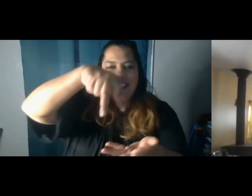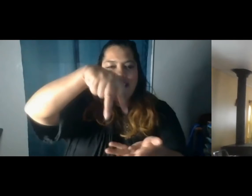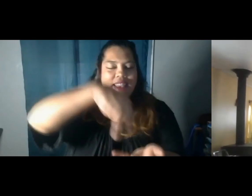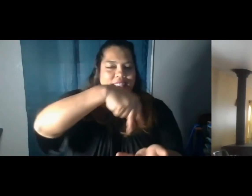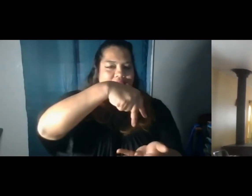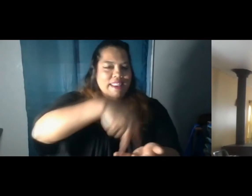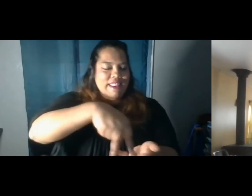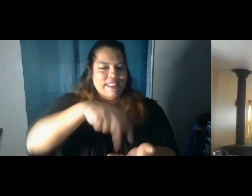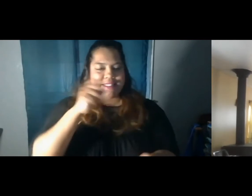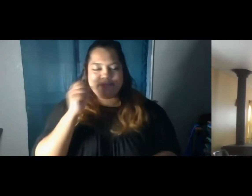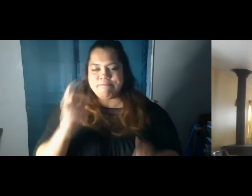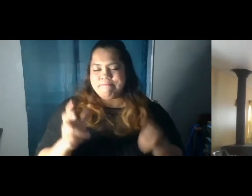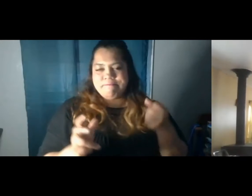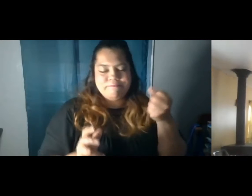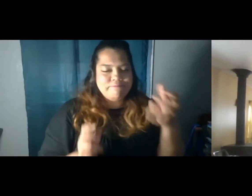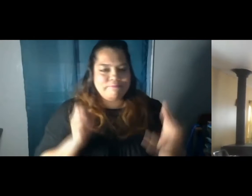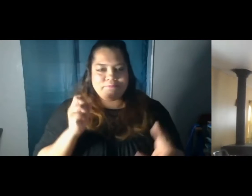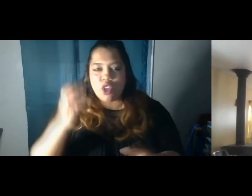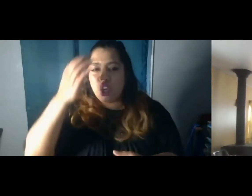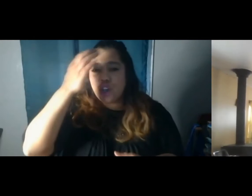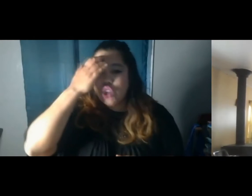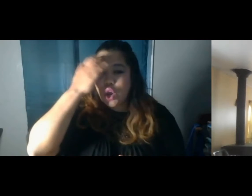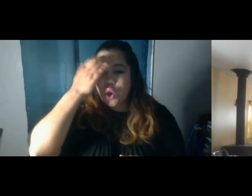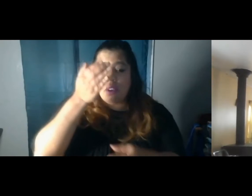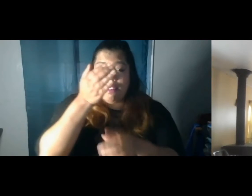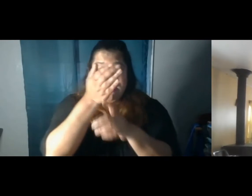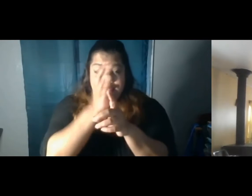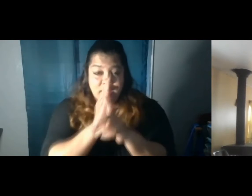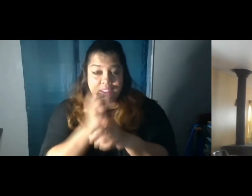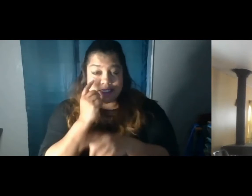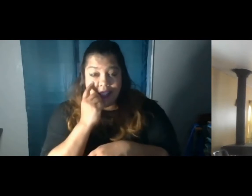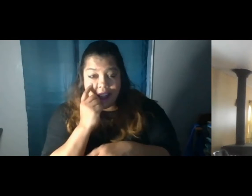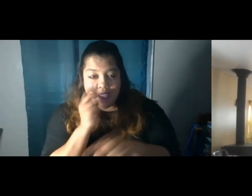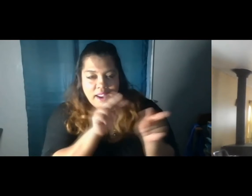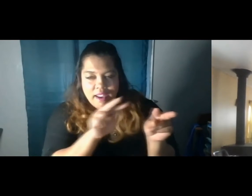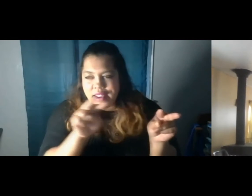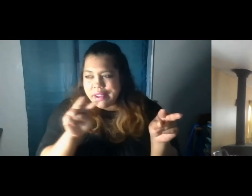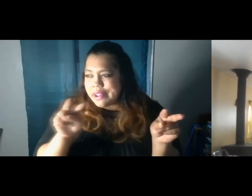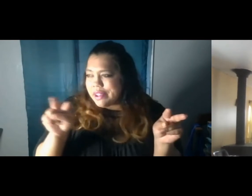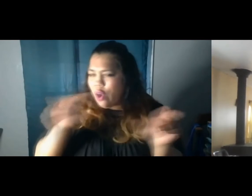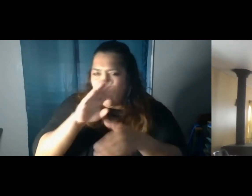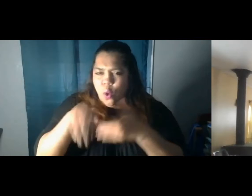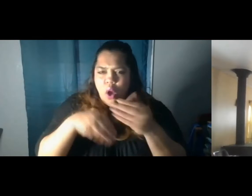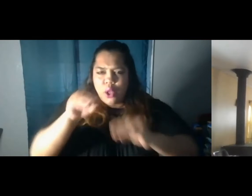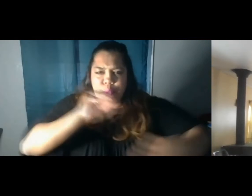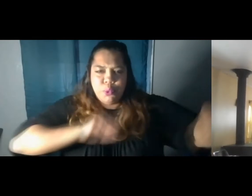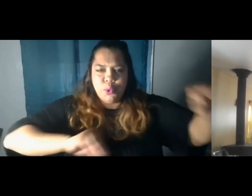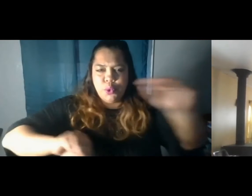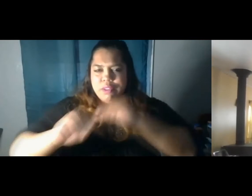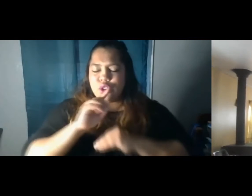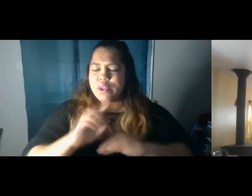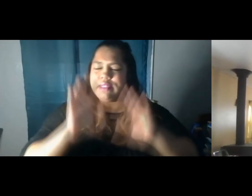Know that to God's eye, all movement is a wondrous language, and